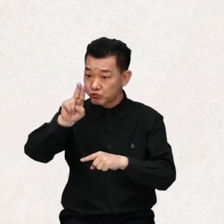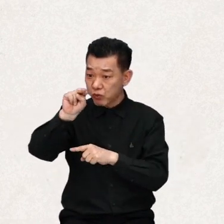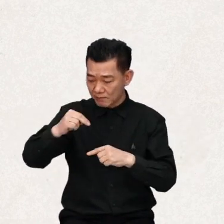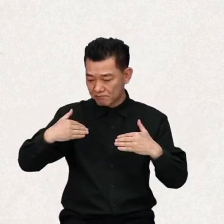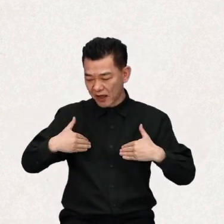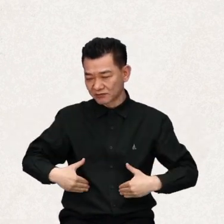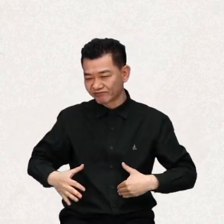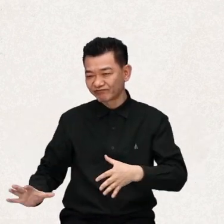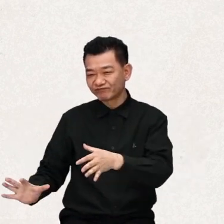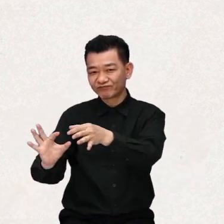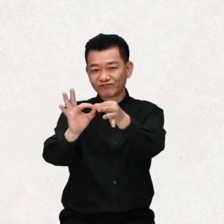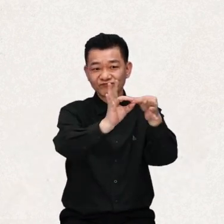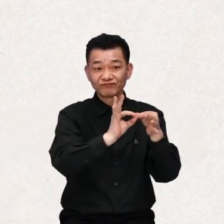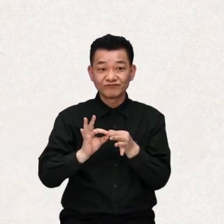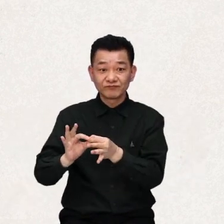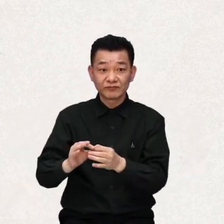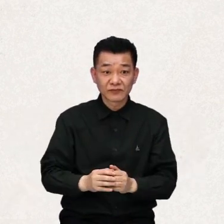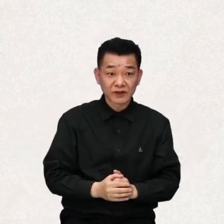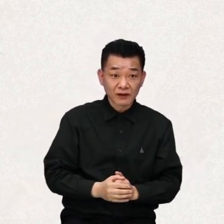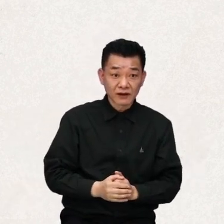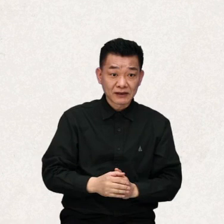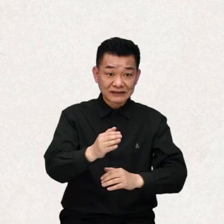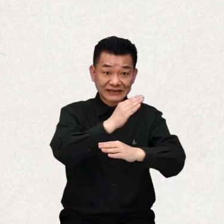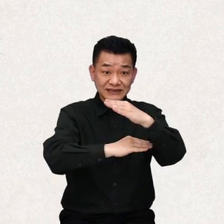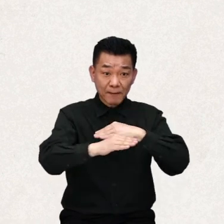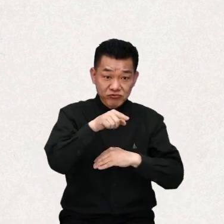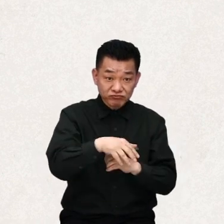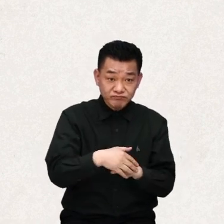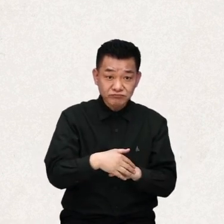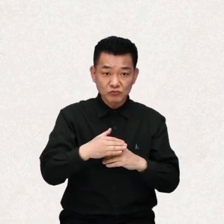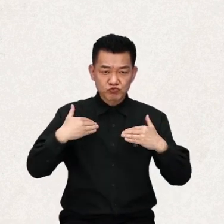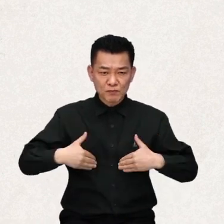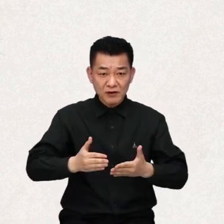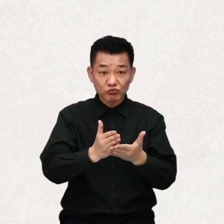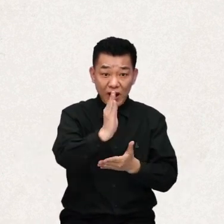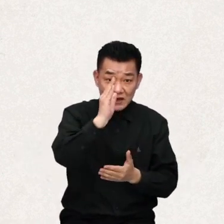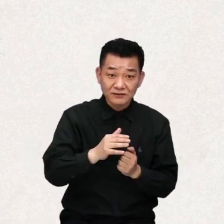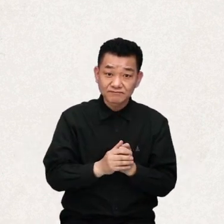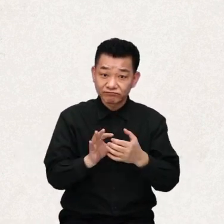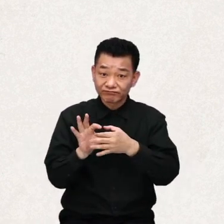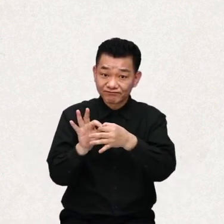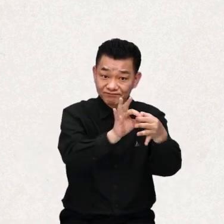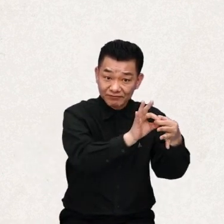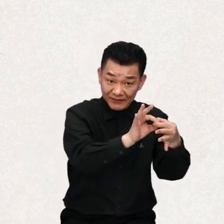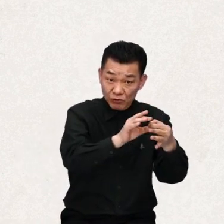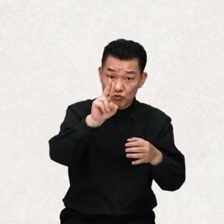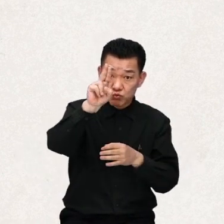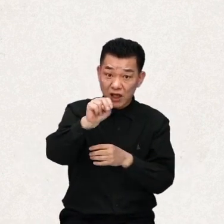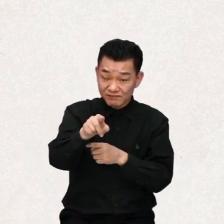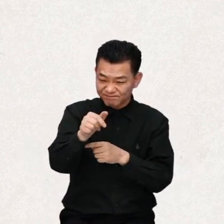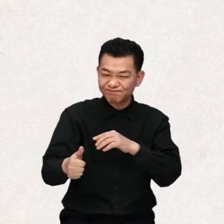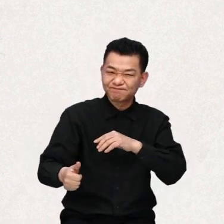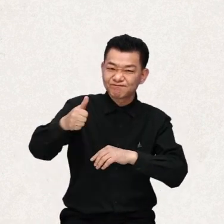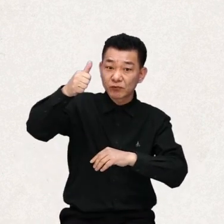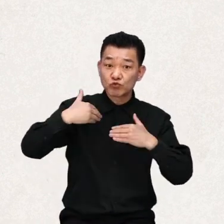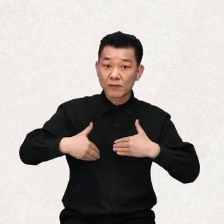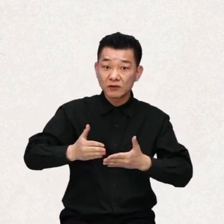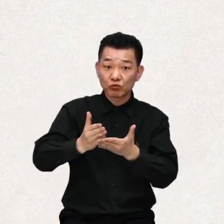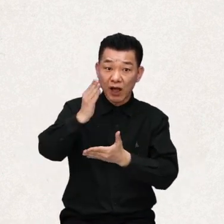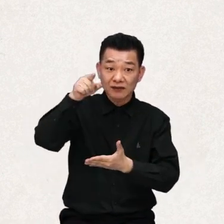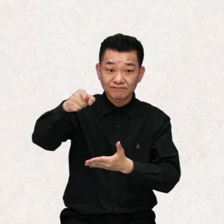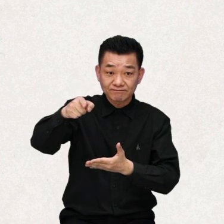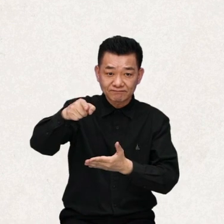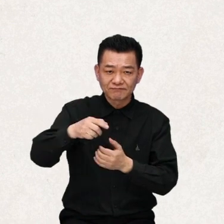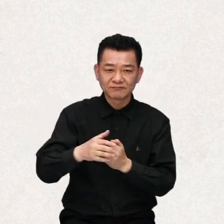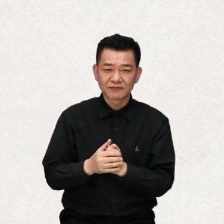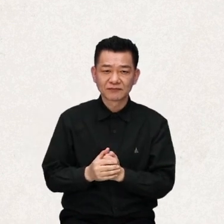disabilities. There are the Office of the United Nations High Commissioner for Human Rights, OHCHR, for Disability and